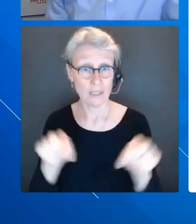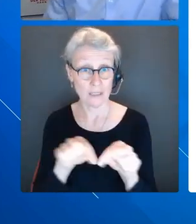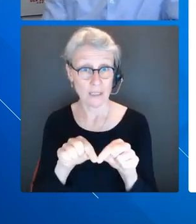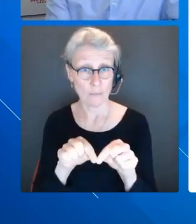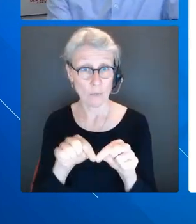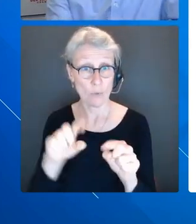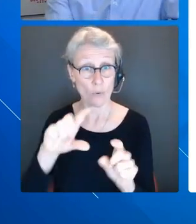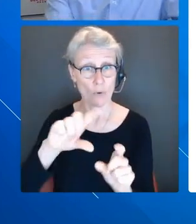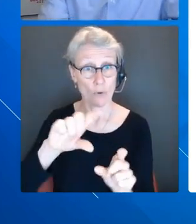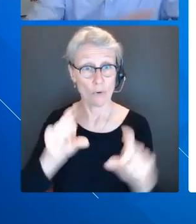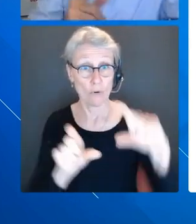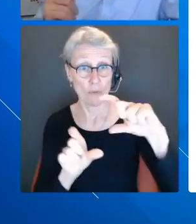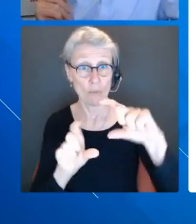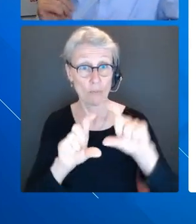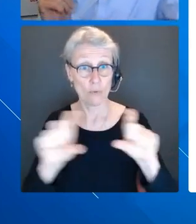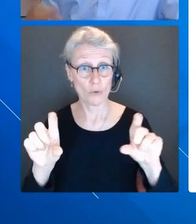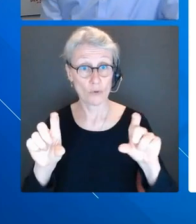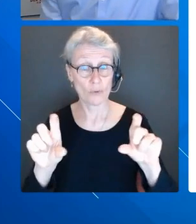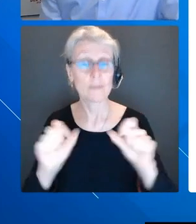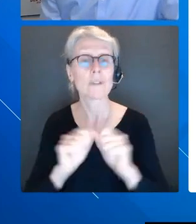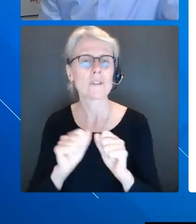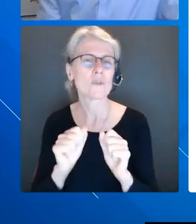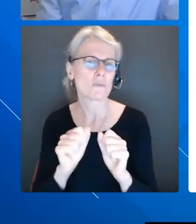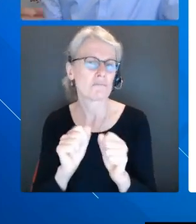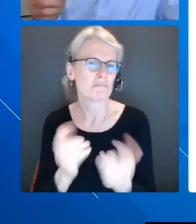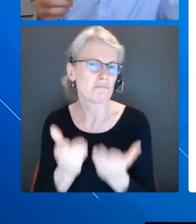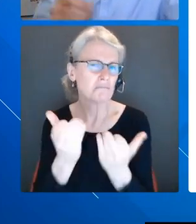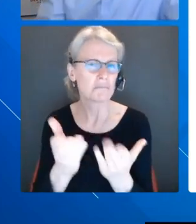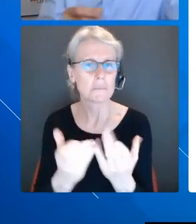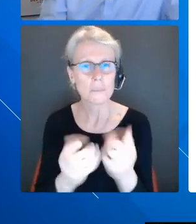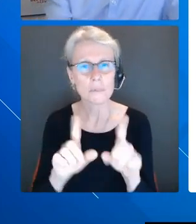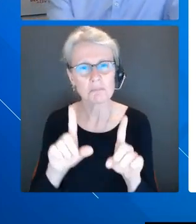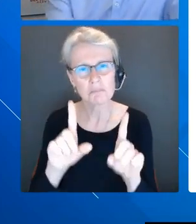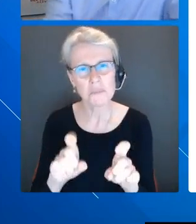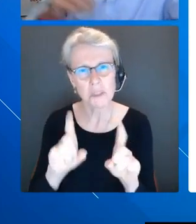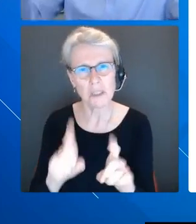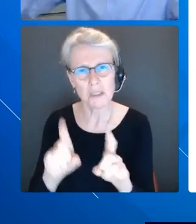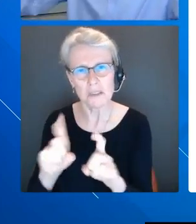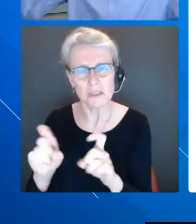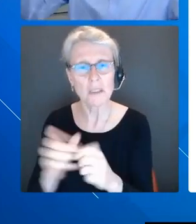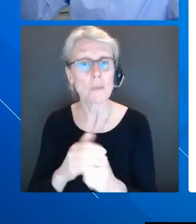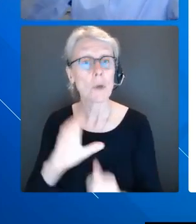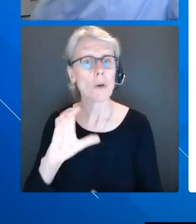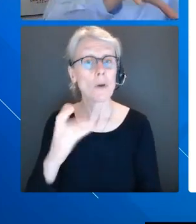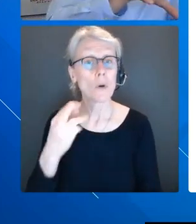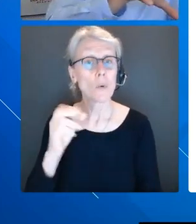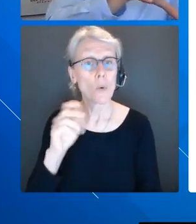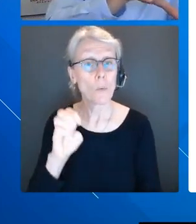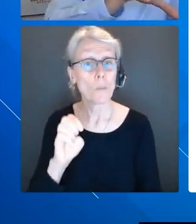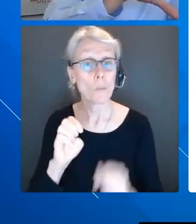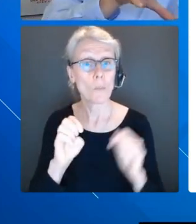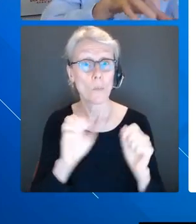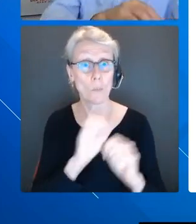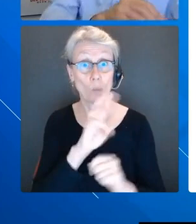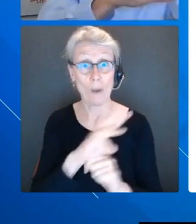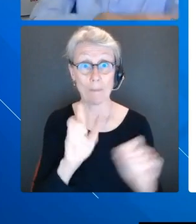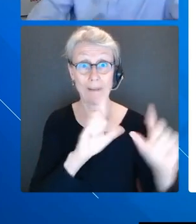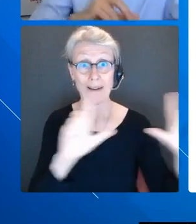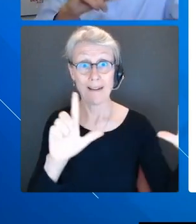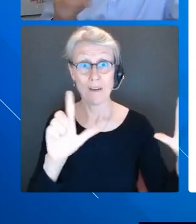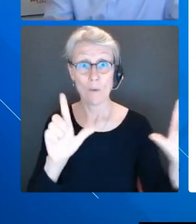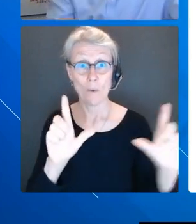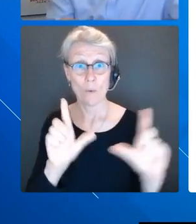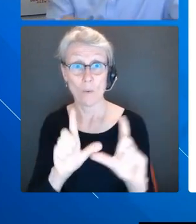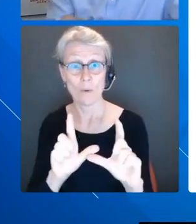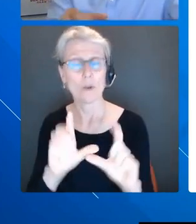Basically just test it. Thankfully now, browsers like Chrome, as you go smaller, it does that automatically, but there